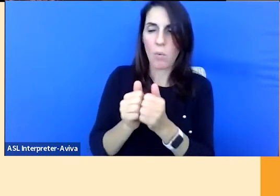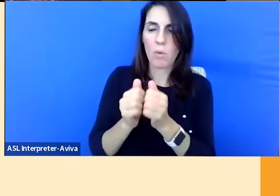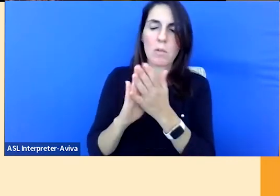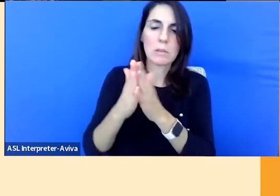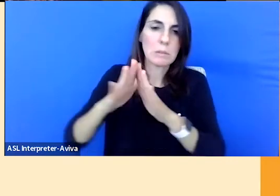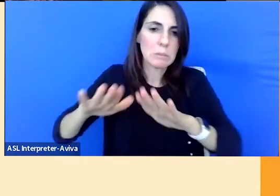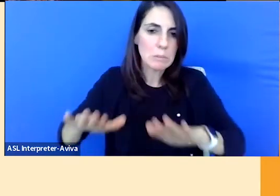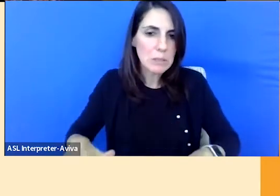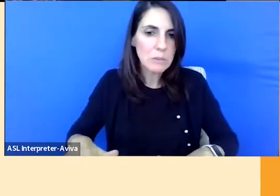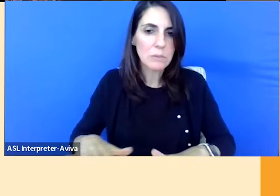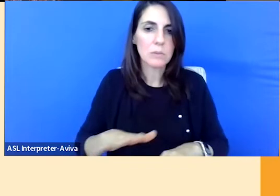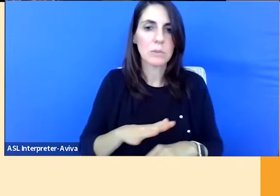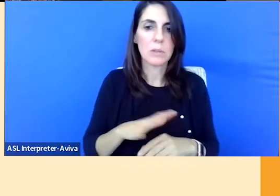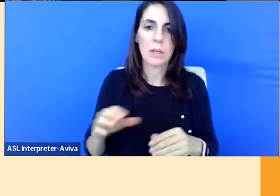confidence.